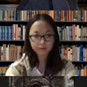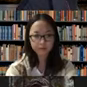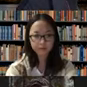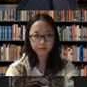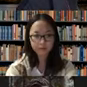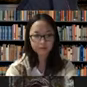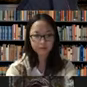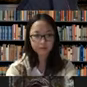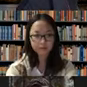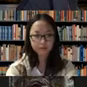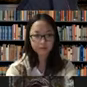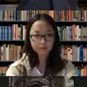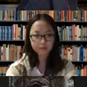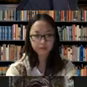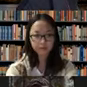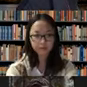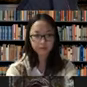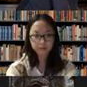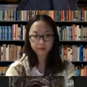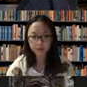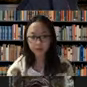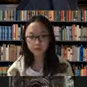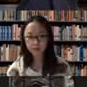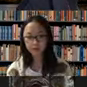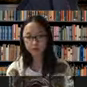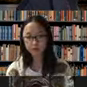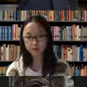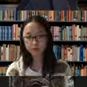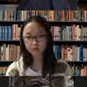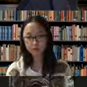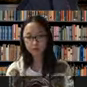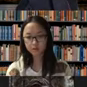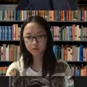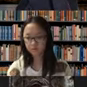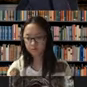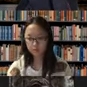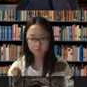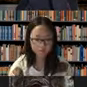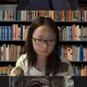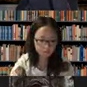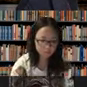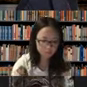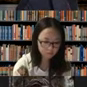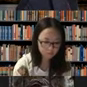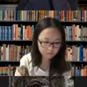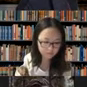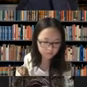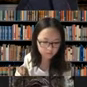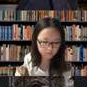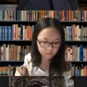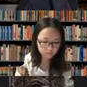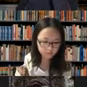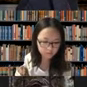infection fatality rate of 0.97%, which is actually quite high, right? And this is one of the highest, you know, estimates you will see.